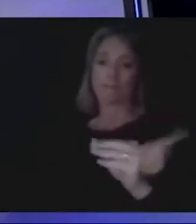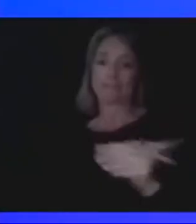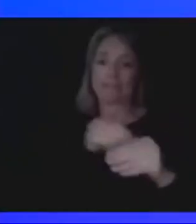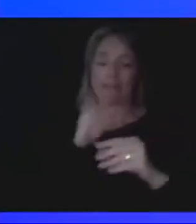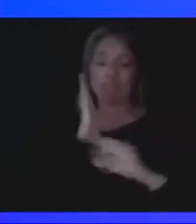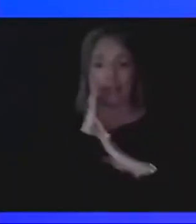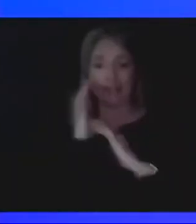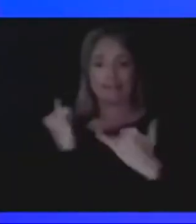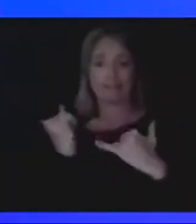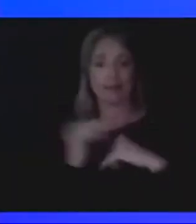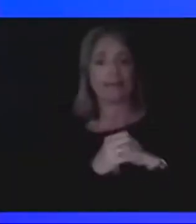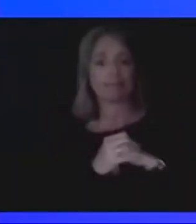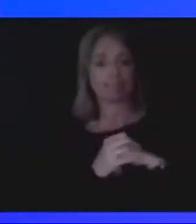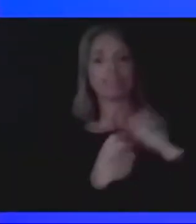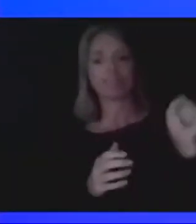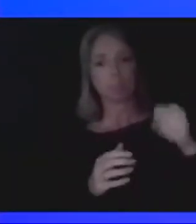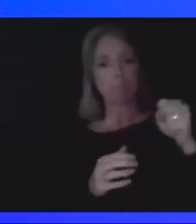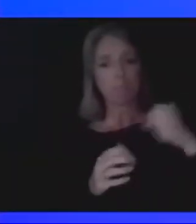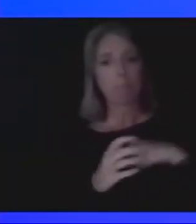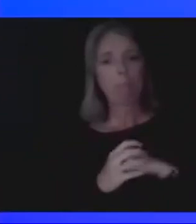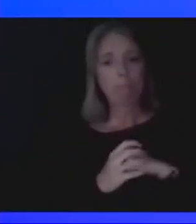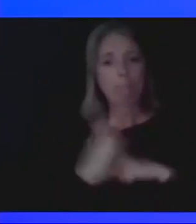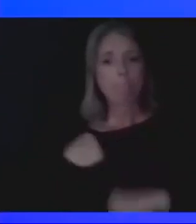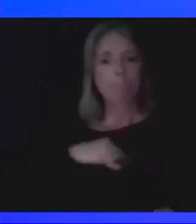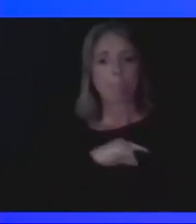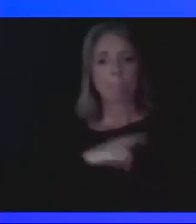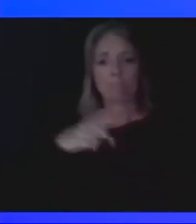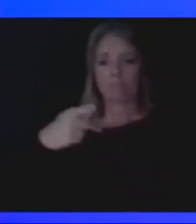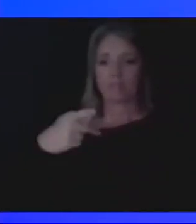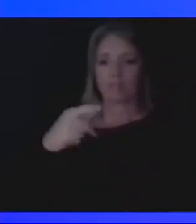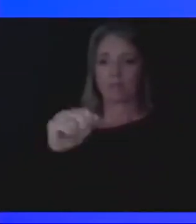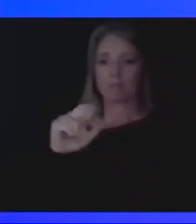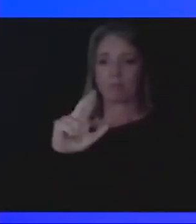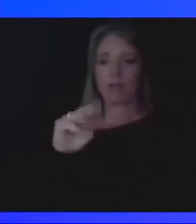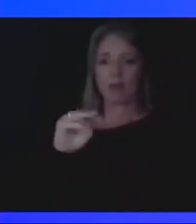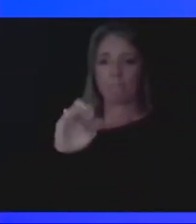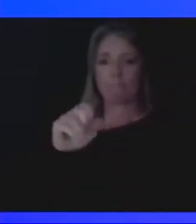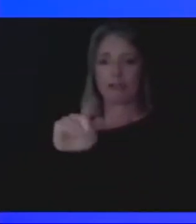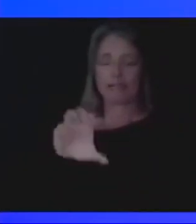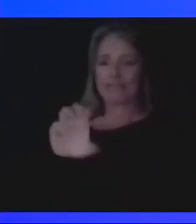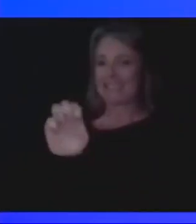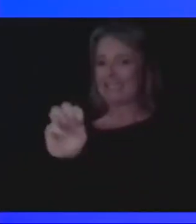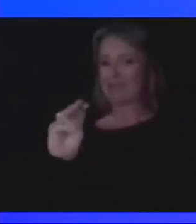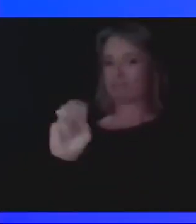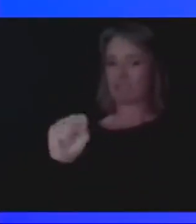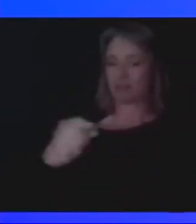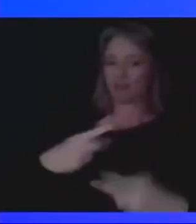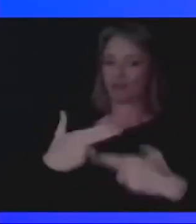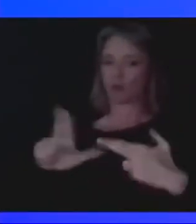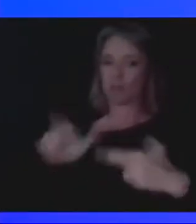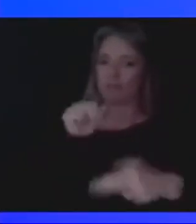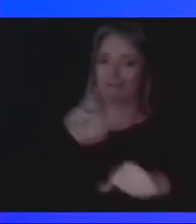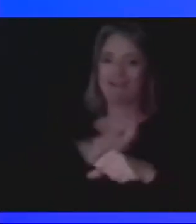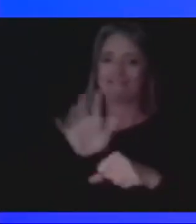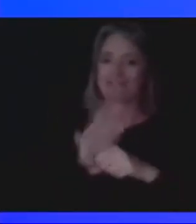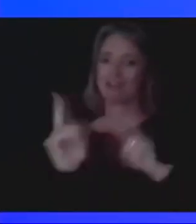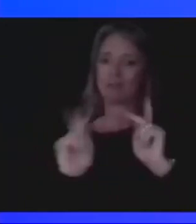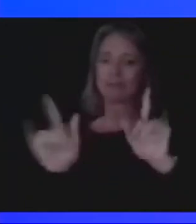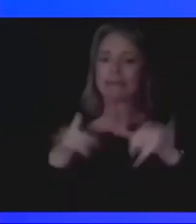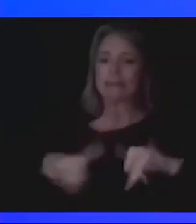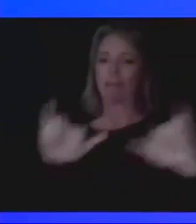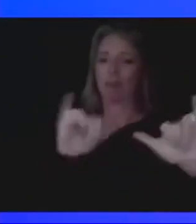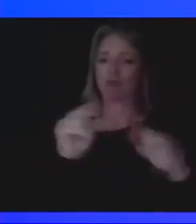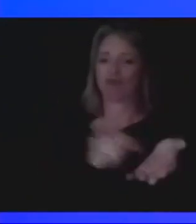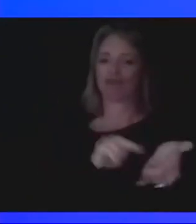Yeah, we have a paramedic shortage nationally. EMS is in a very big staffing crunch, similar to nursing. And you can